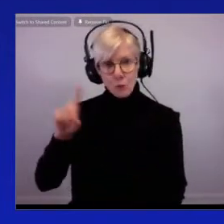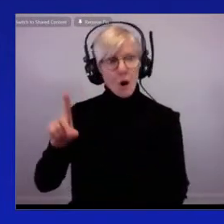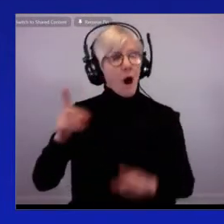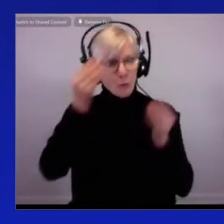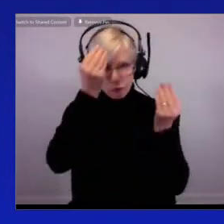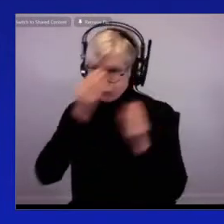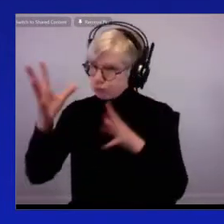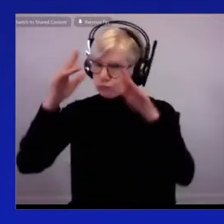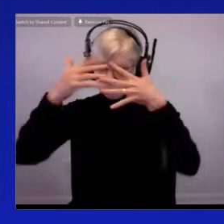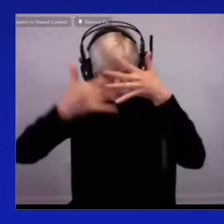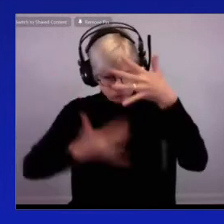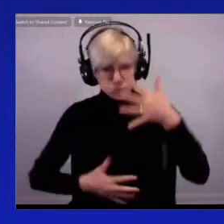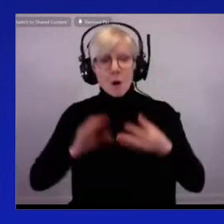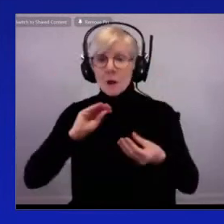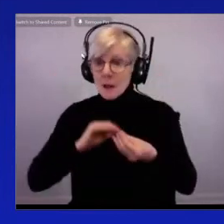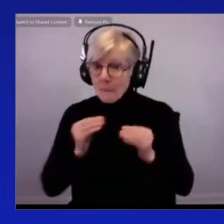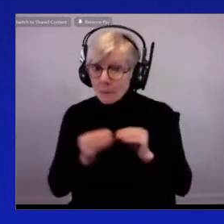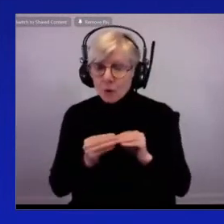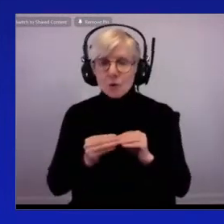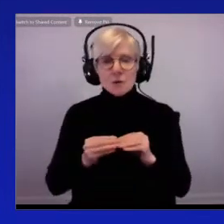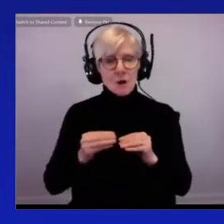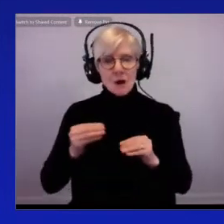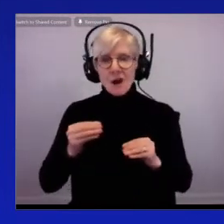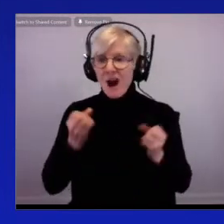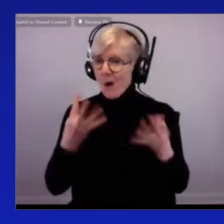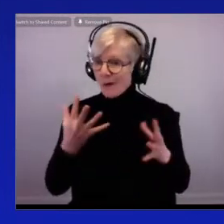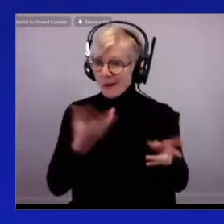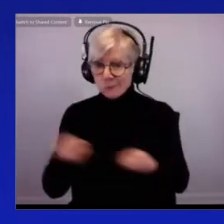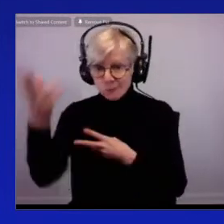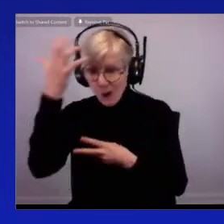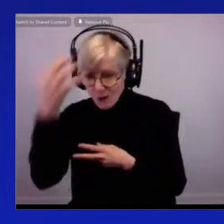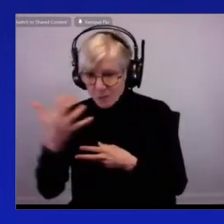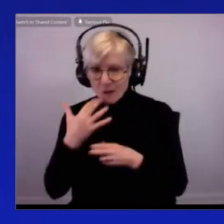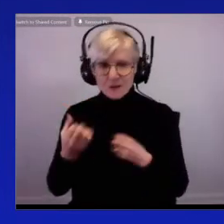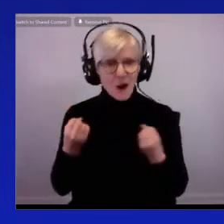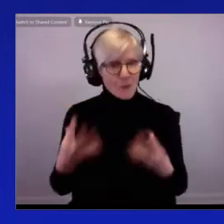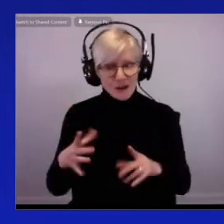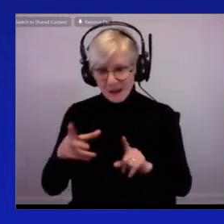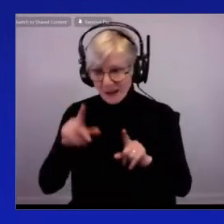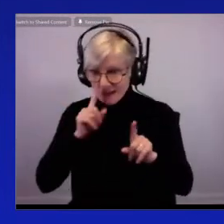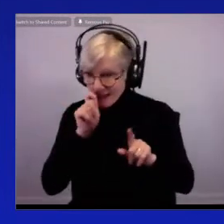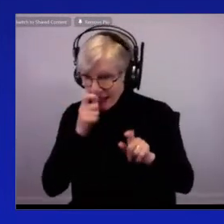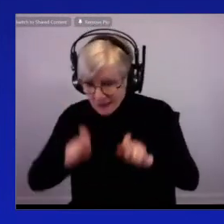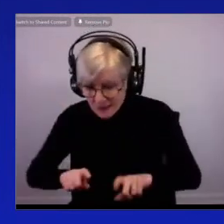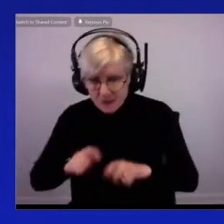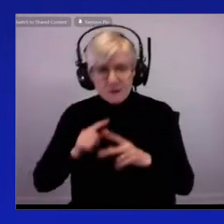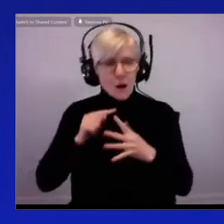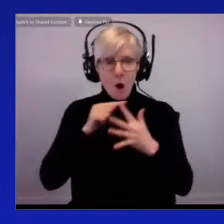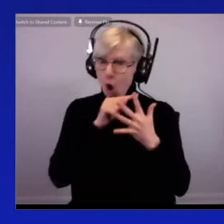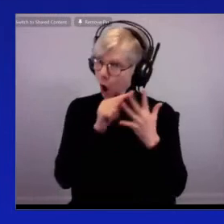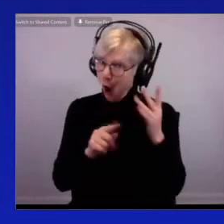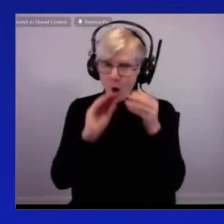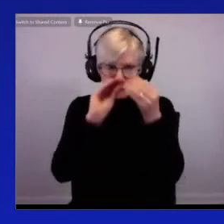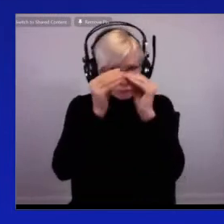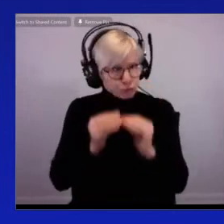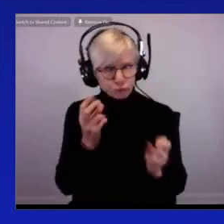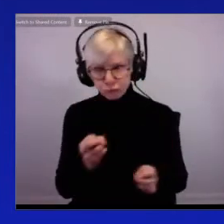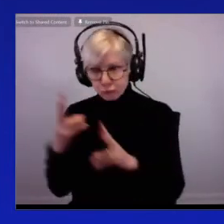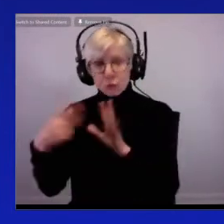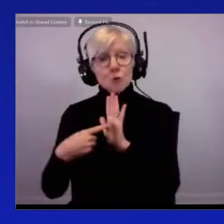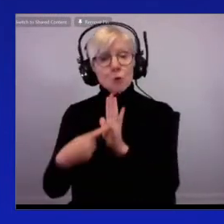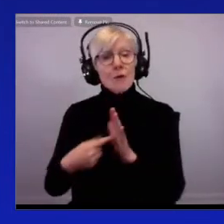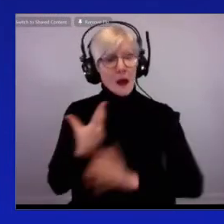COVID numbers, hospitalizations, rates, testing. This data is currently showing the vaccine